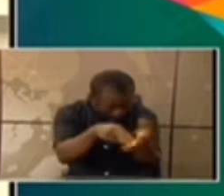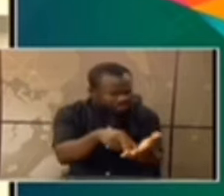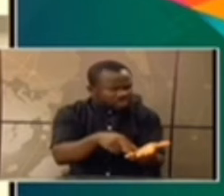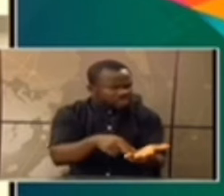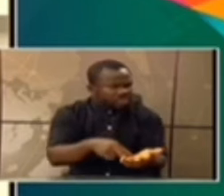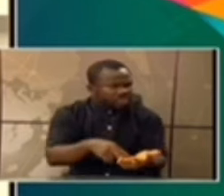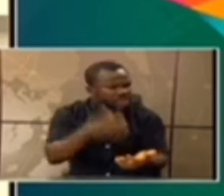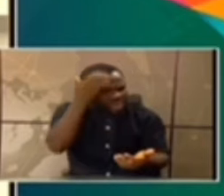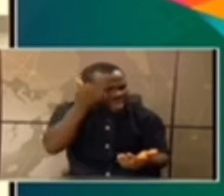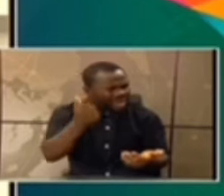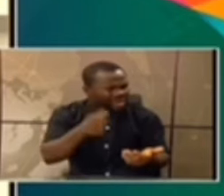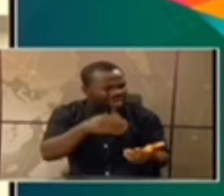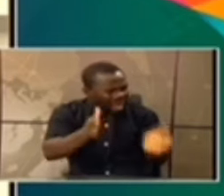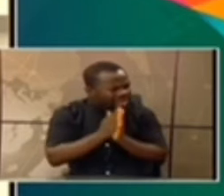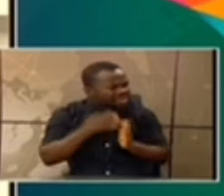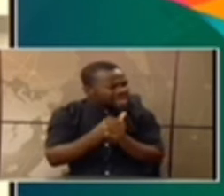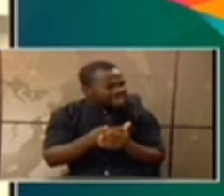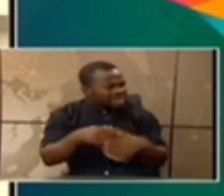a musica away, madam.